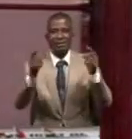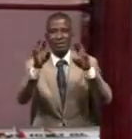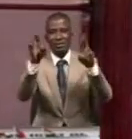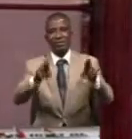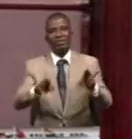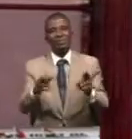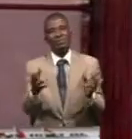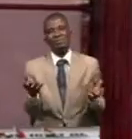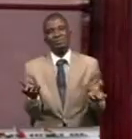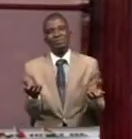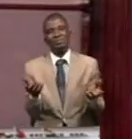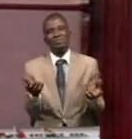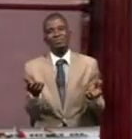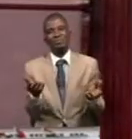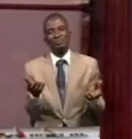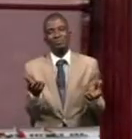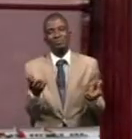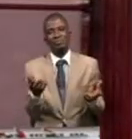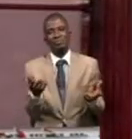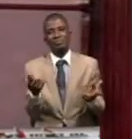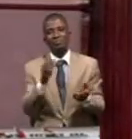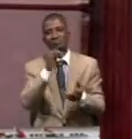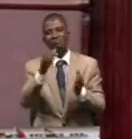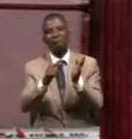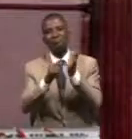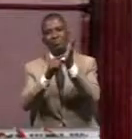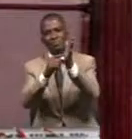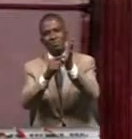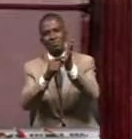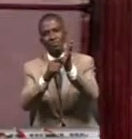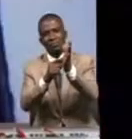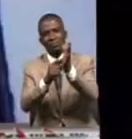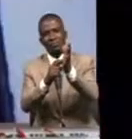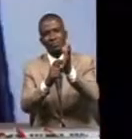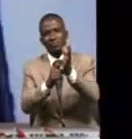elections. You have not shown it.